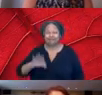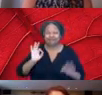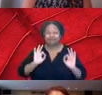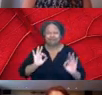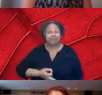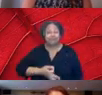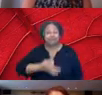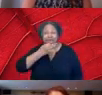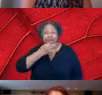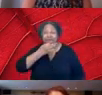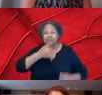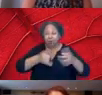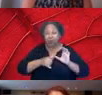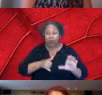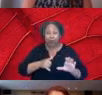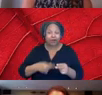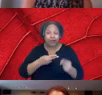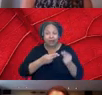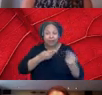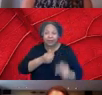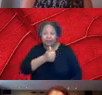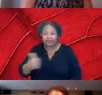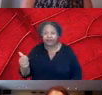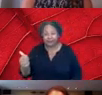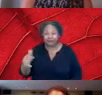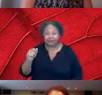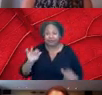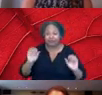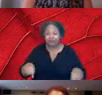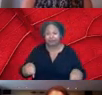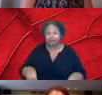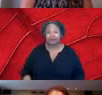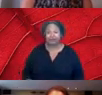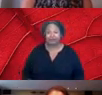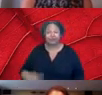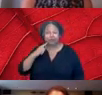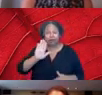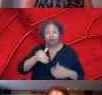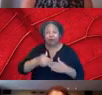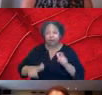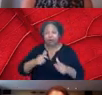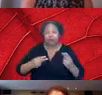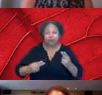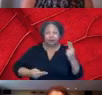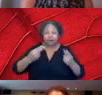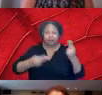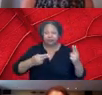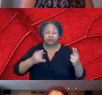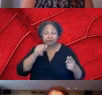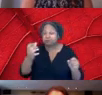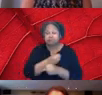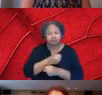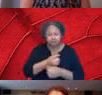Please nominate yourself. And for all the nominees, even if you don't win, you're